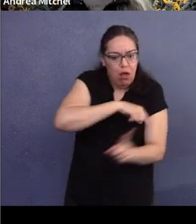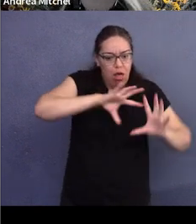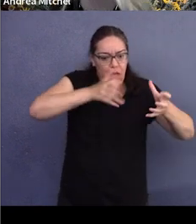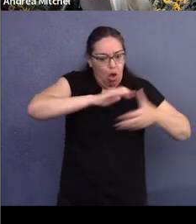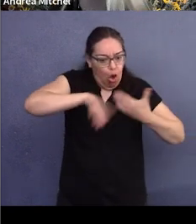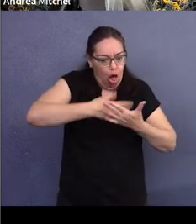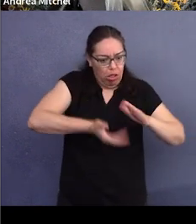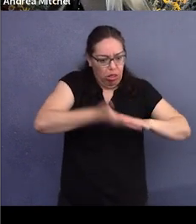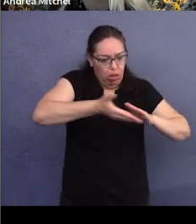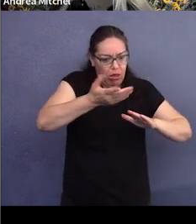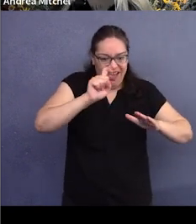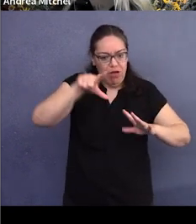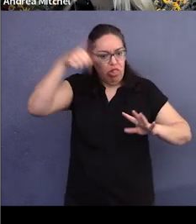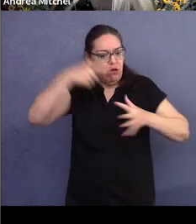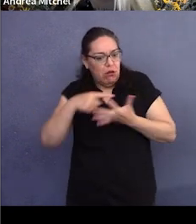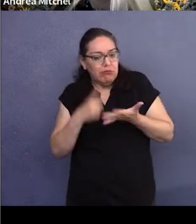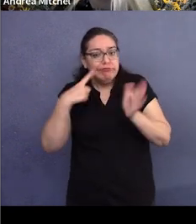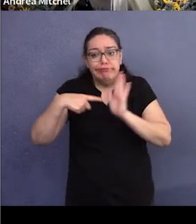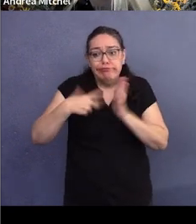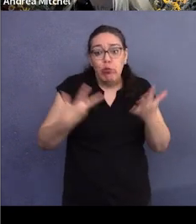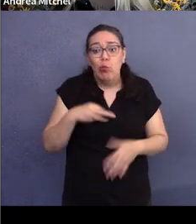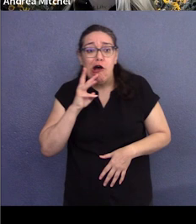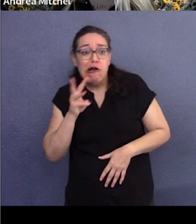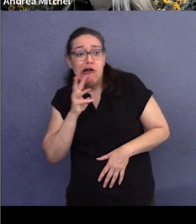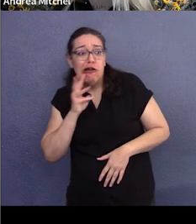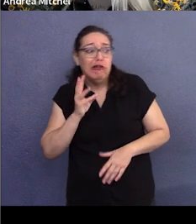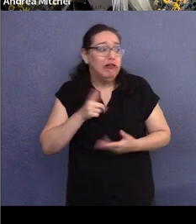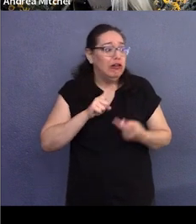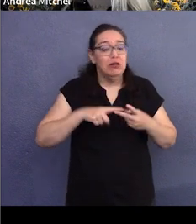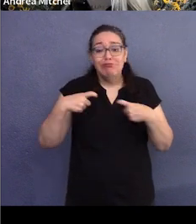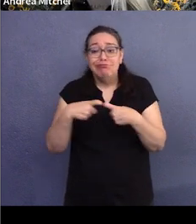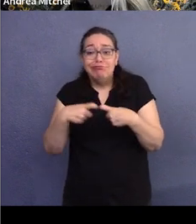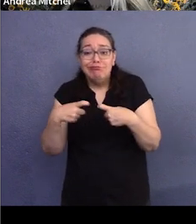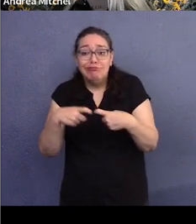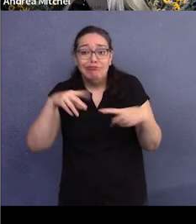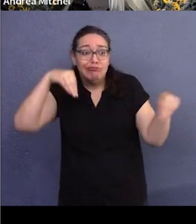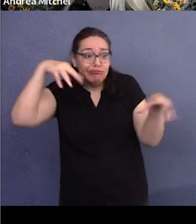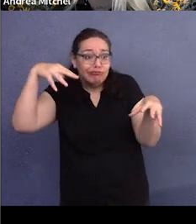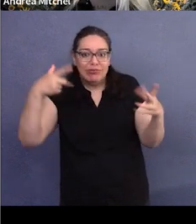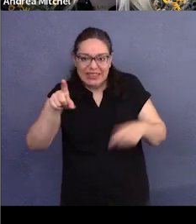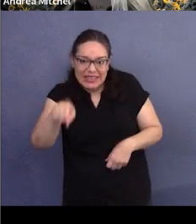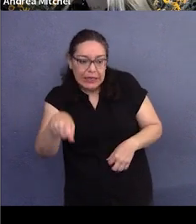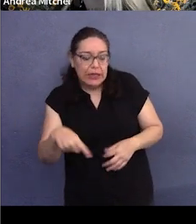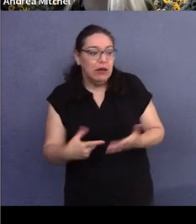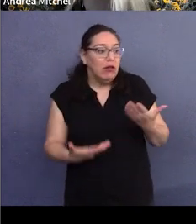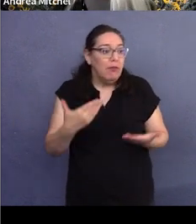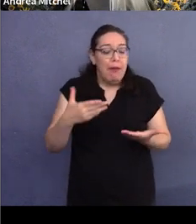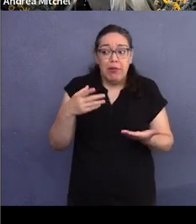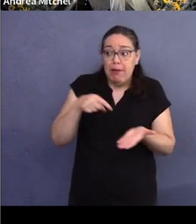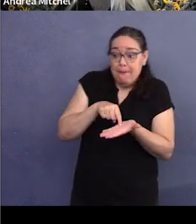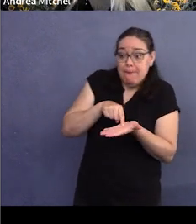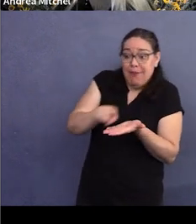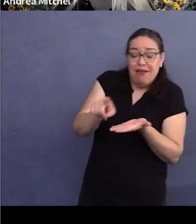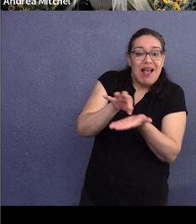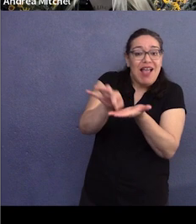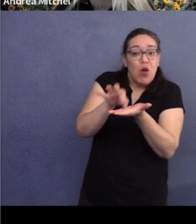the electricity going. You need to have water. You need to probably pay some accountant to take